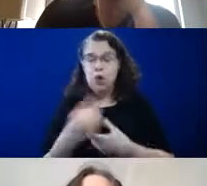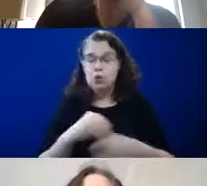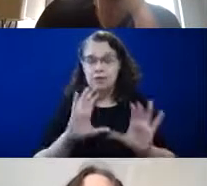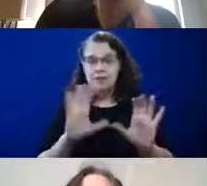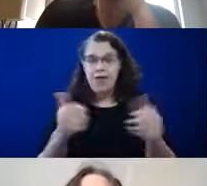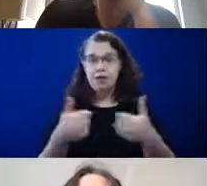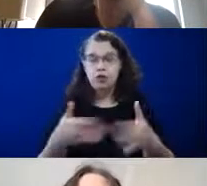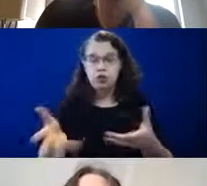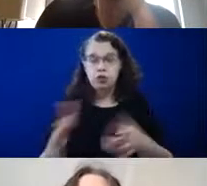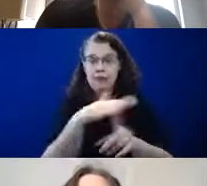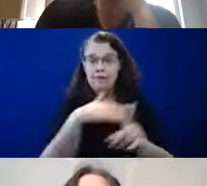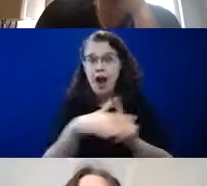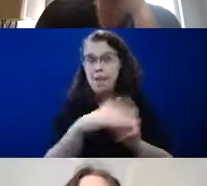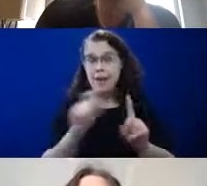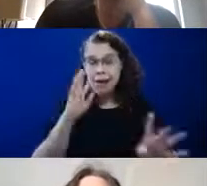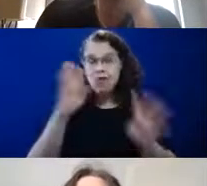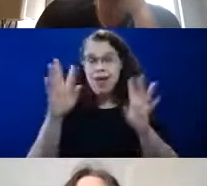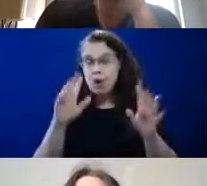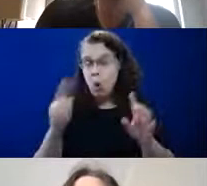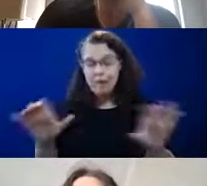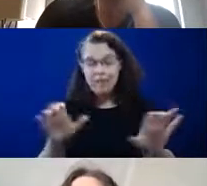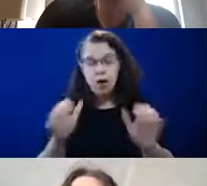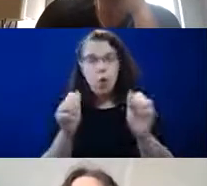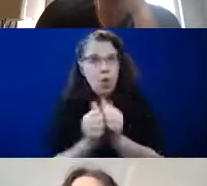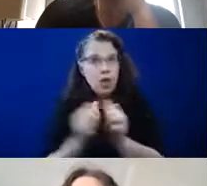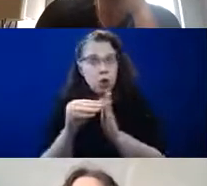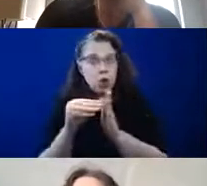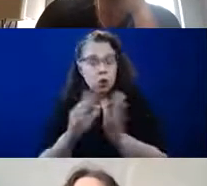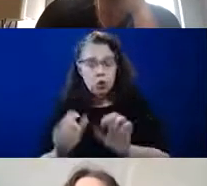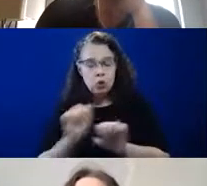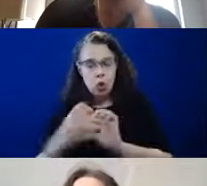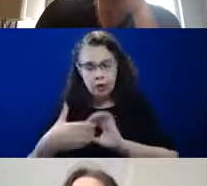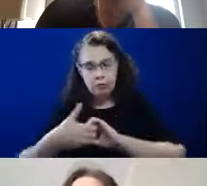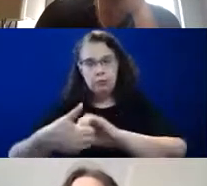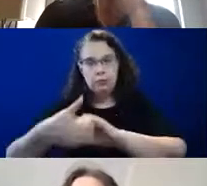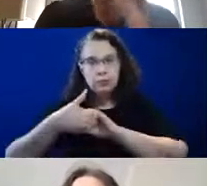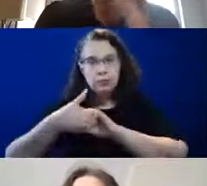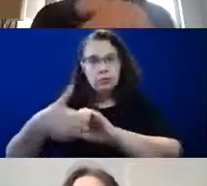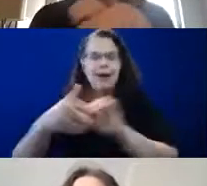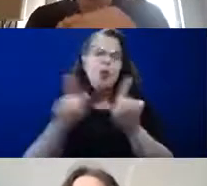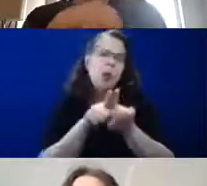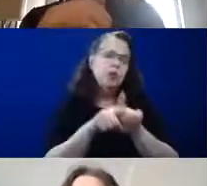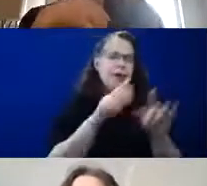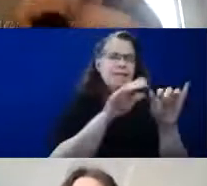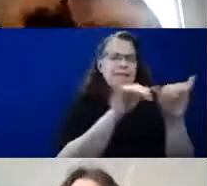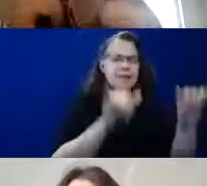it's done in collaboration with students. And of course, if institution also allows for that.